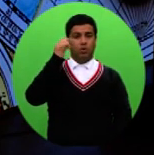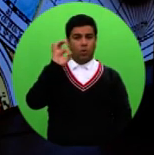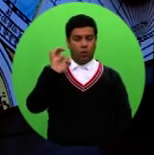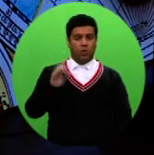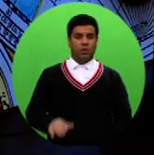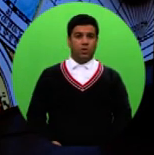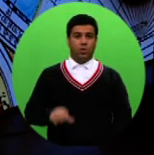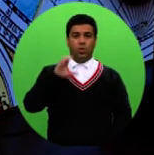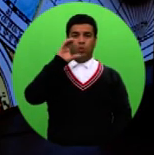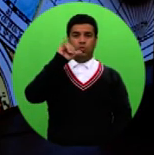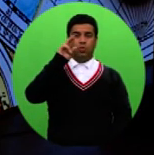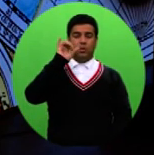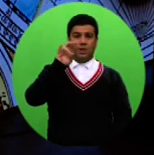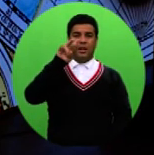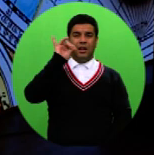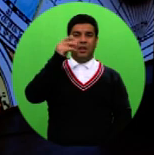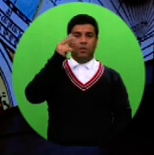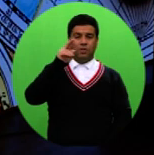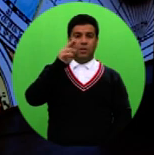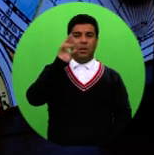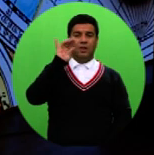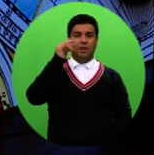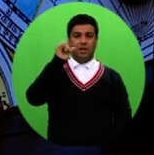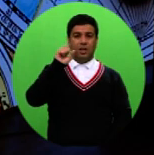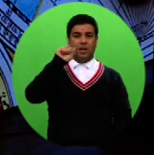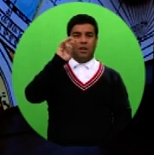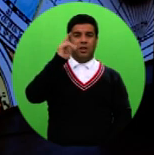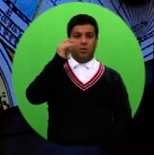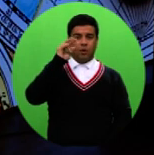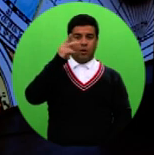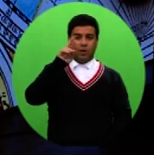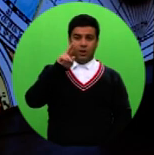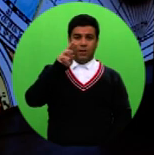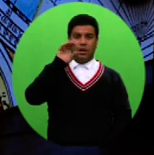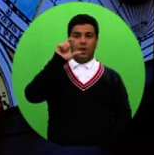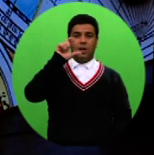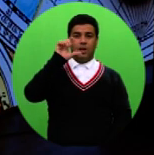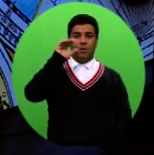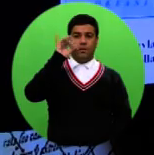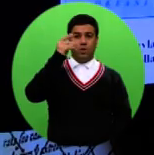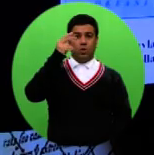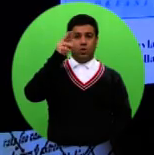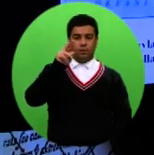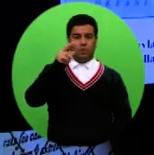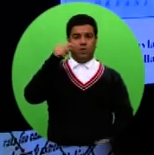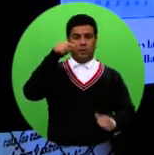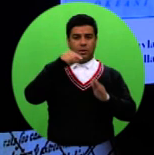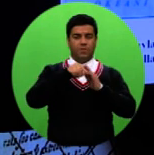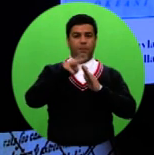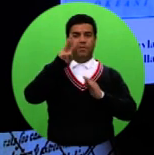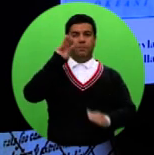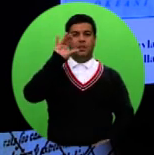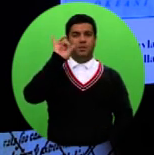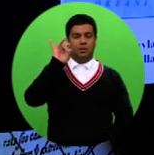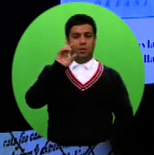Respublikasi, Sudan, Liviya, Chad, Niger, Angola, Mali, Jar, Efiopiya, Mavritiya hamda Misr